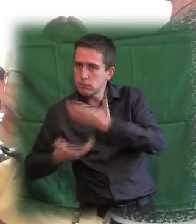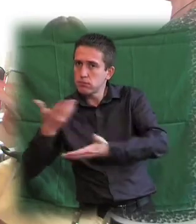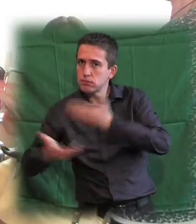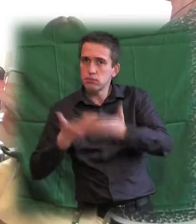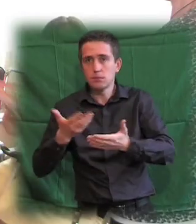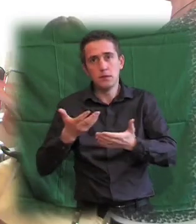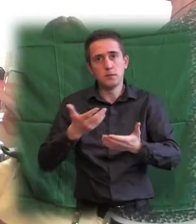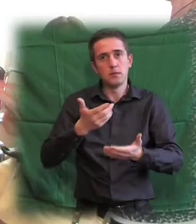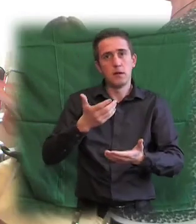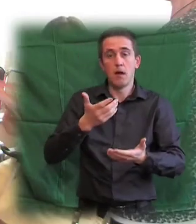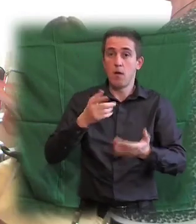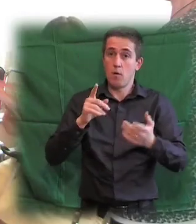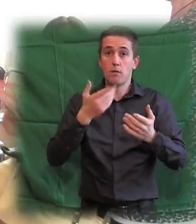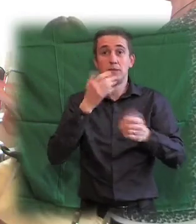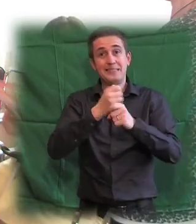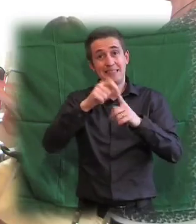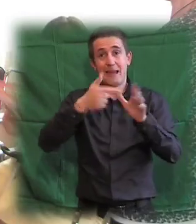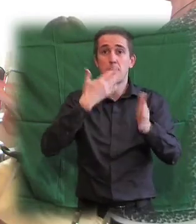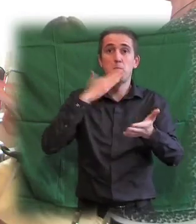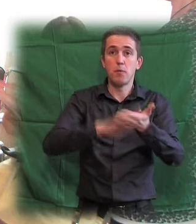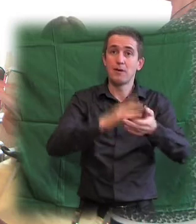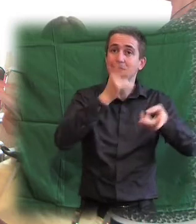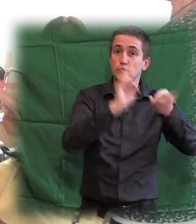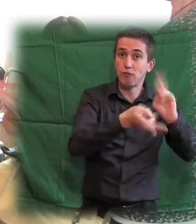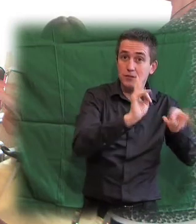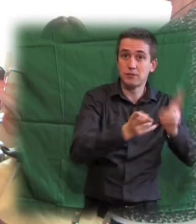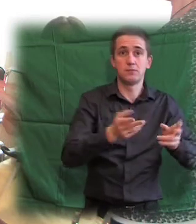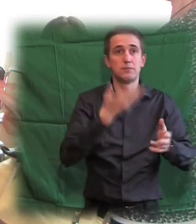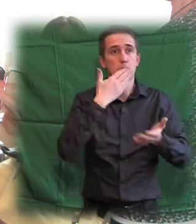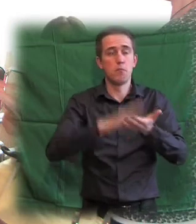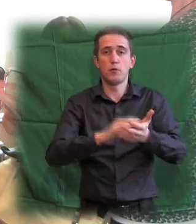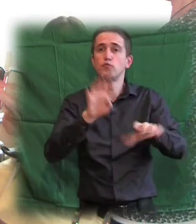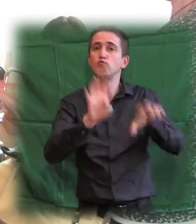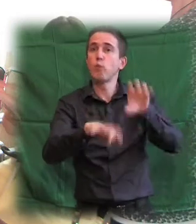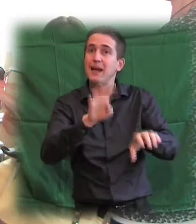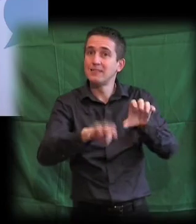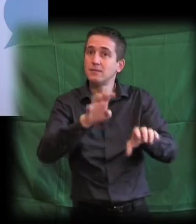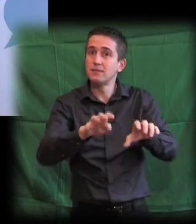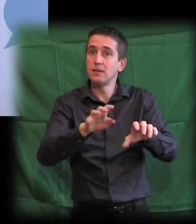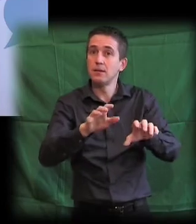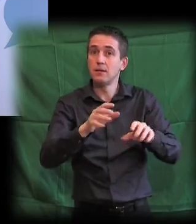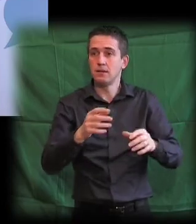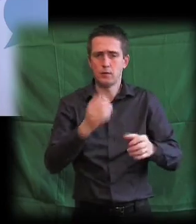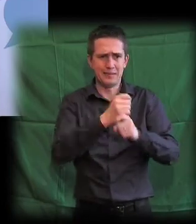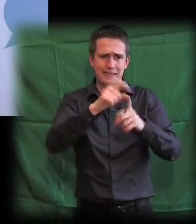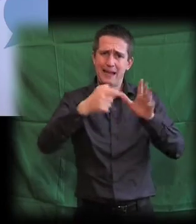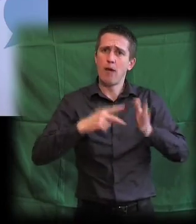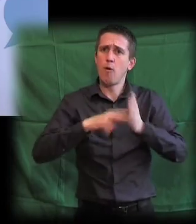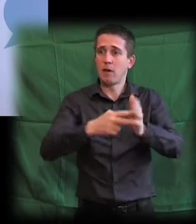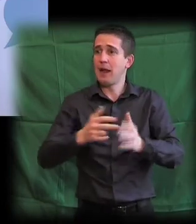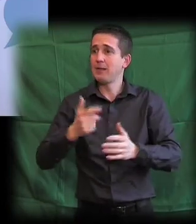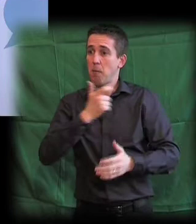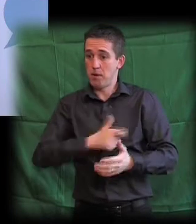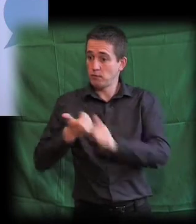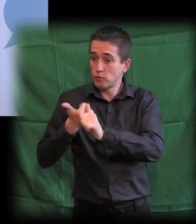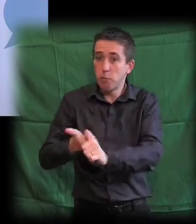like interpreters, note takers. So you have the personal support and you have the information support